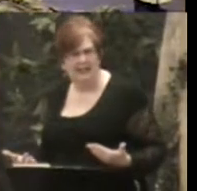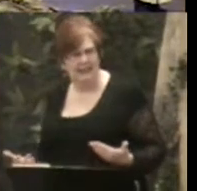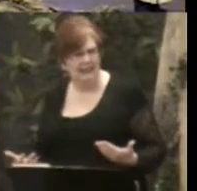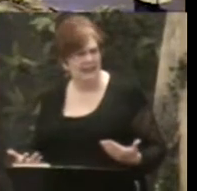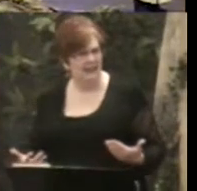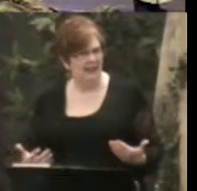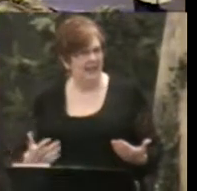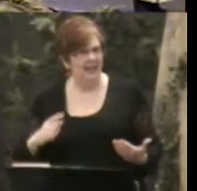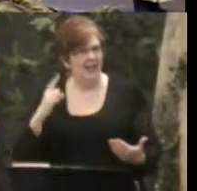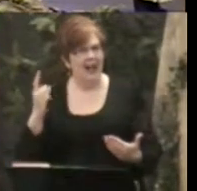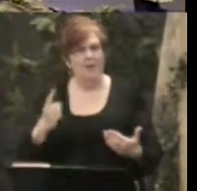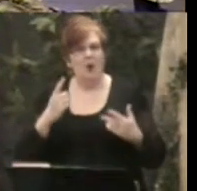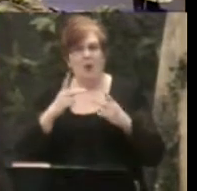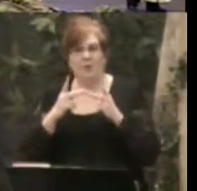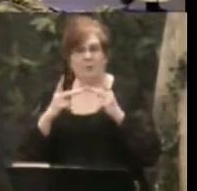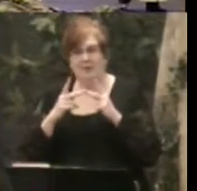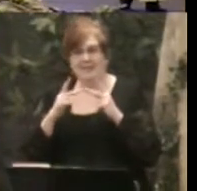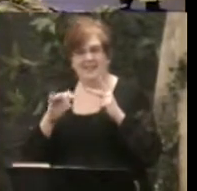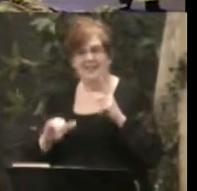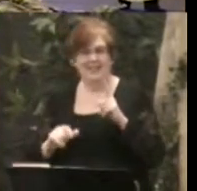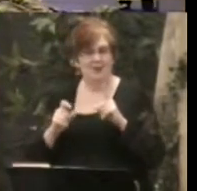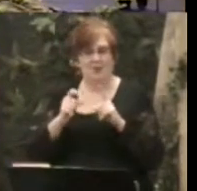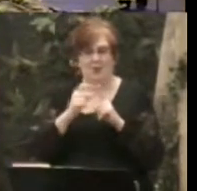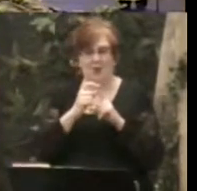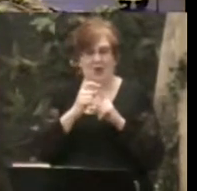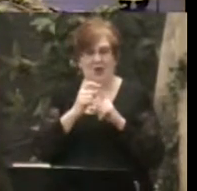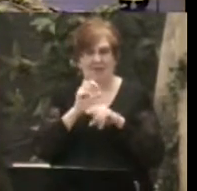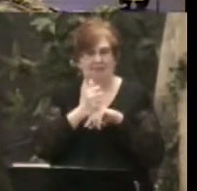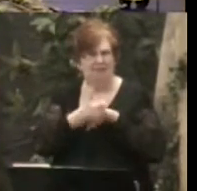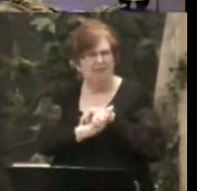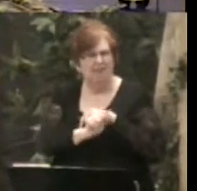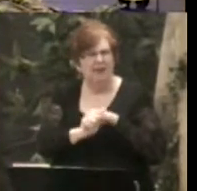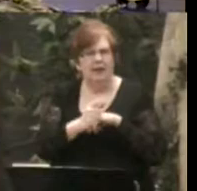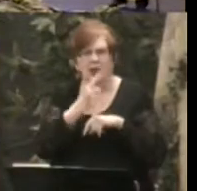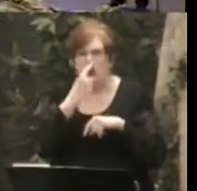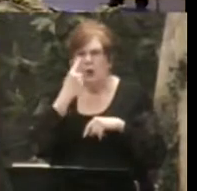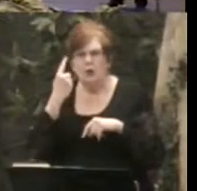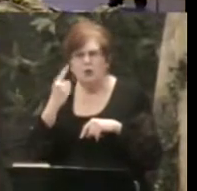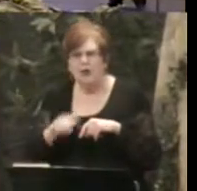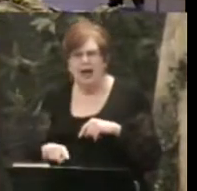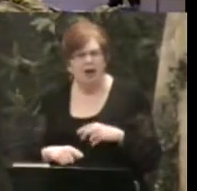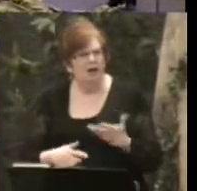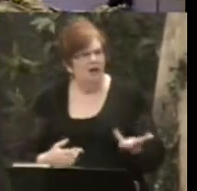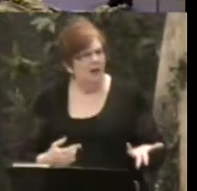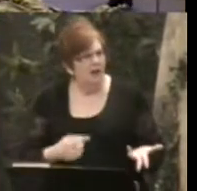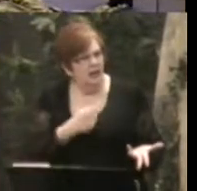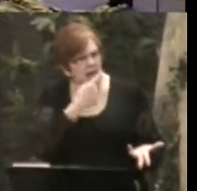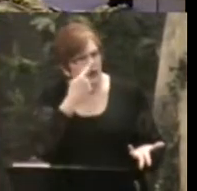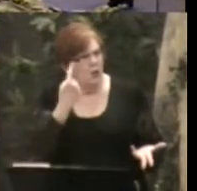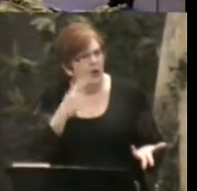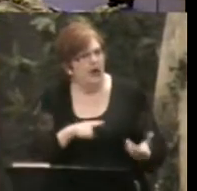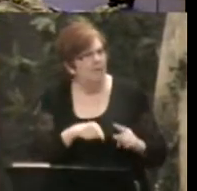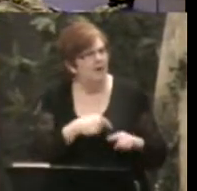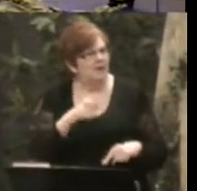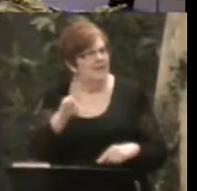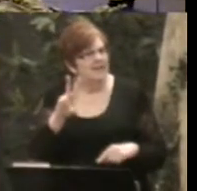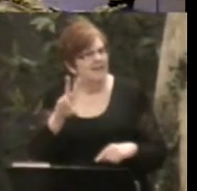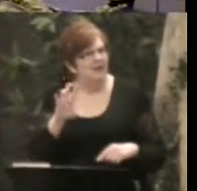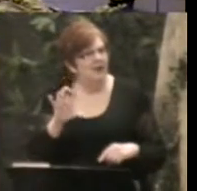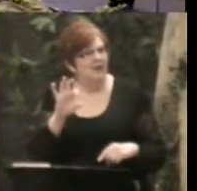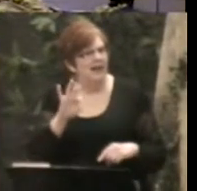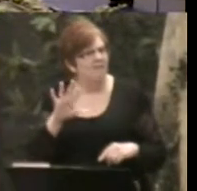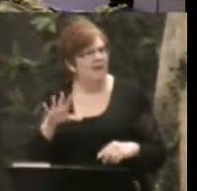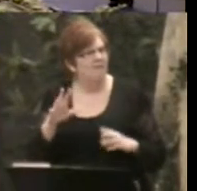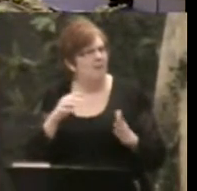This is not the only place that these words of indictment are used. Don't you care? Don't you care about the 795